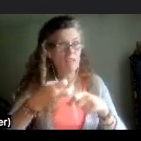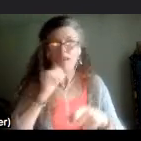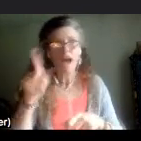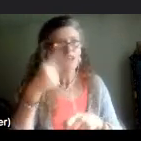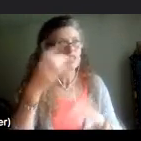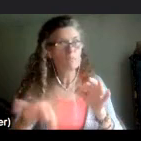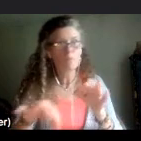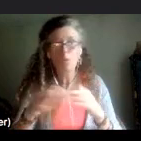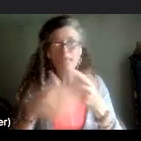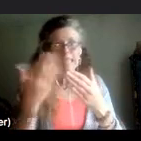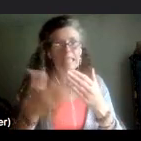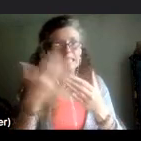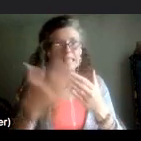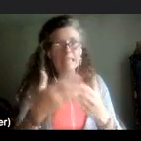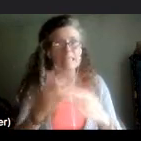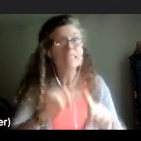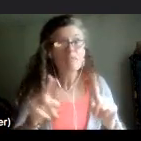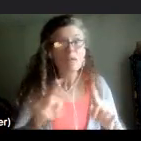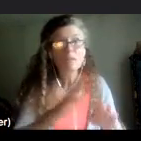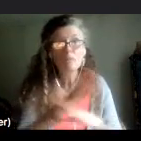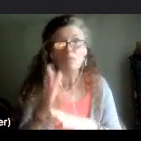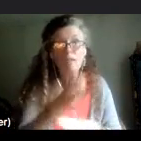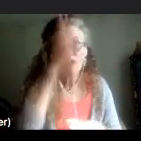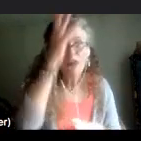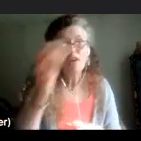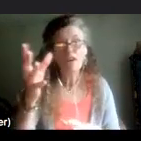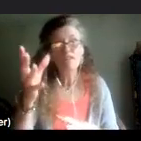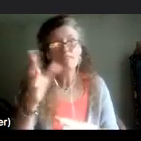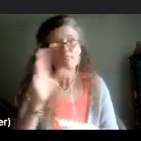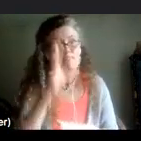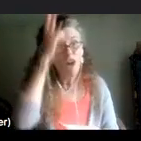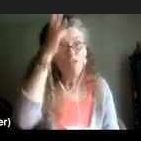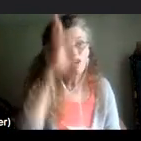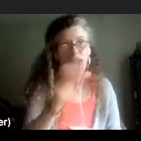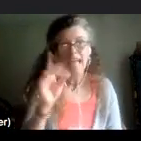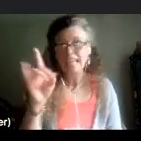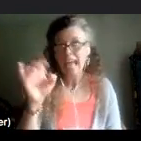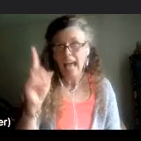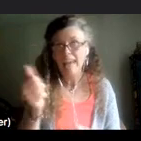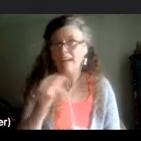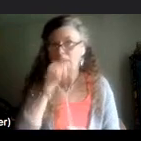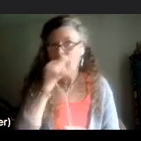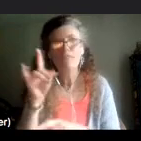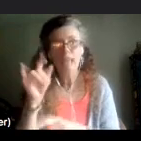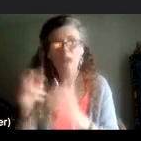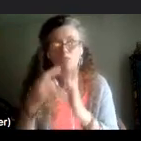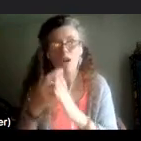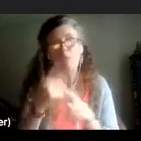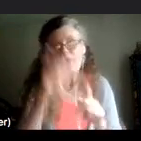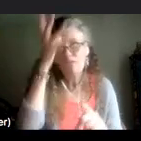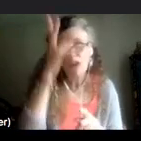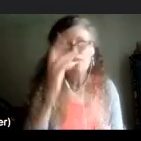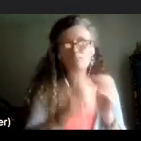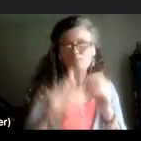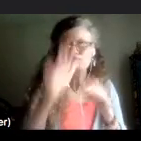easy. To me, again, that's the difference between father and dad. And again, I love the dad role. Everybody does. But the father role, I think, is almost more important